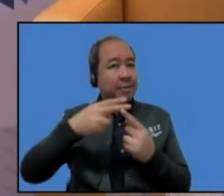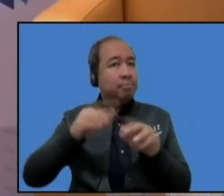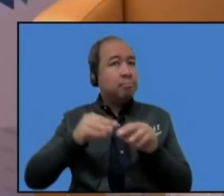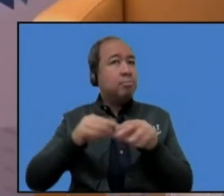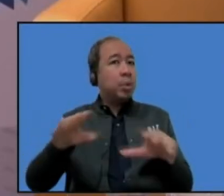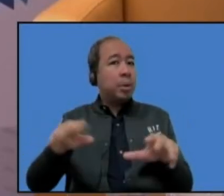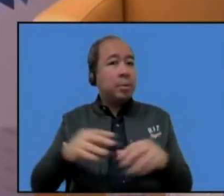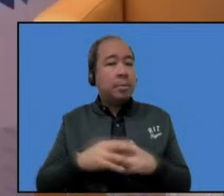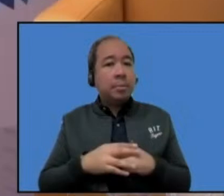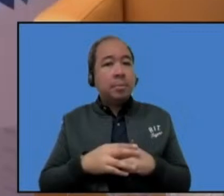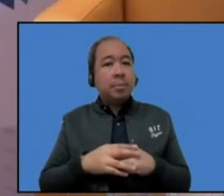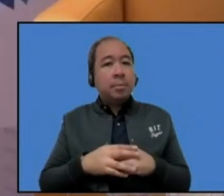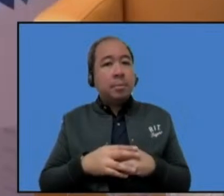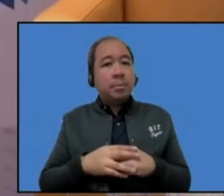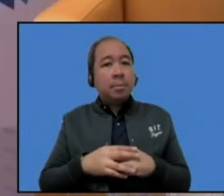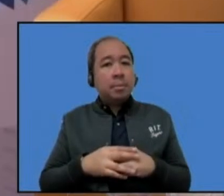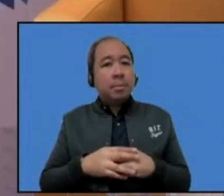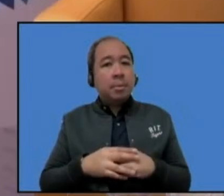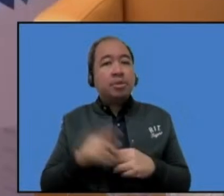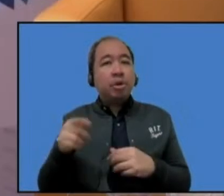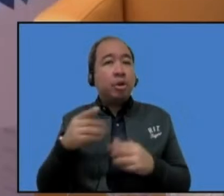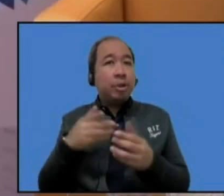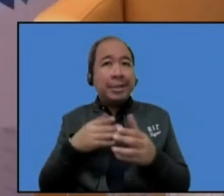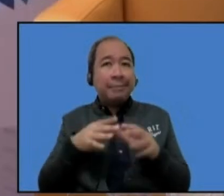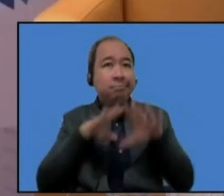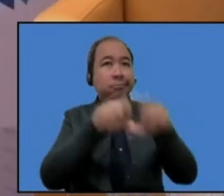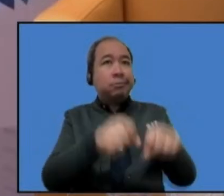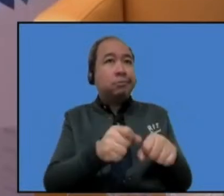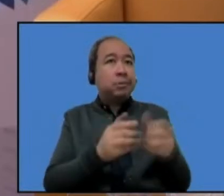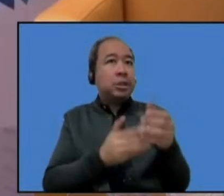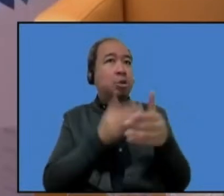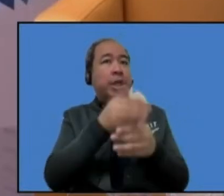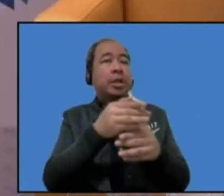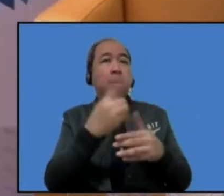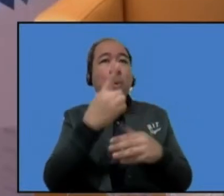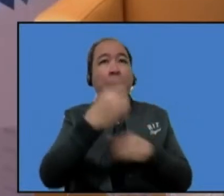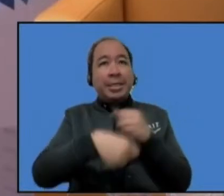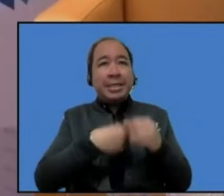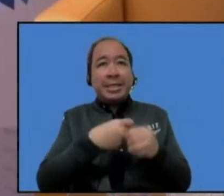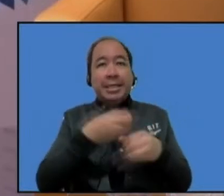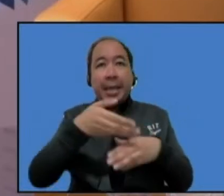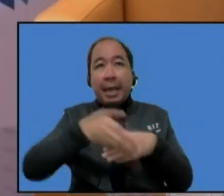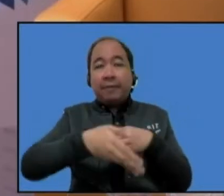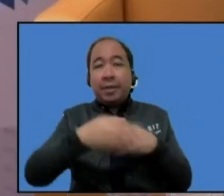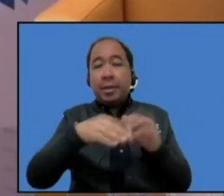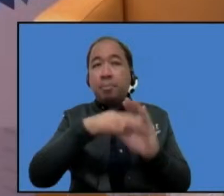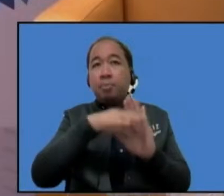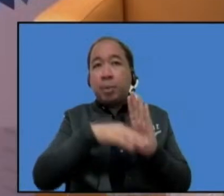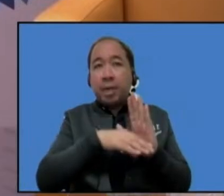raids happened a year after we did the program, and it happened because a